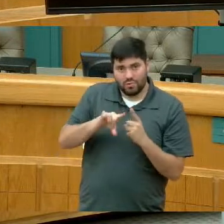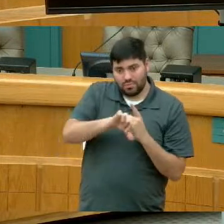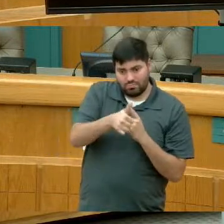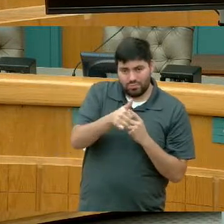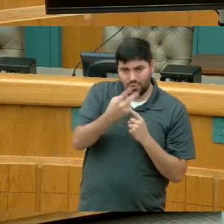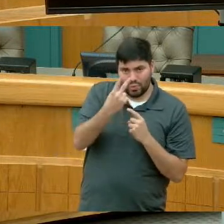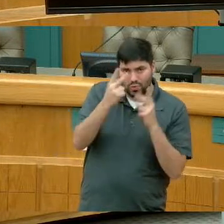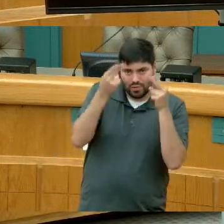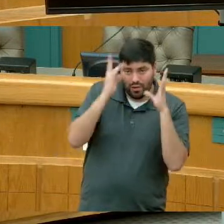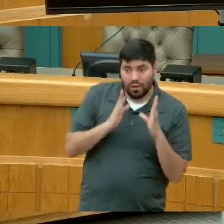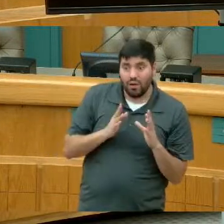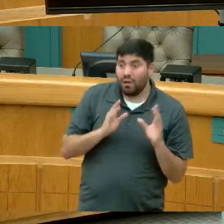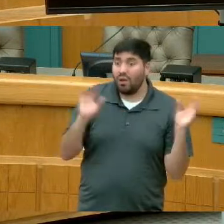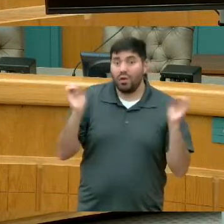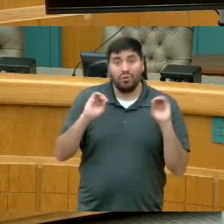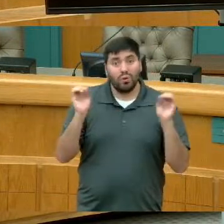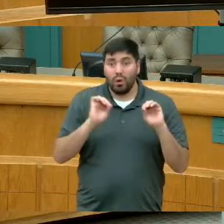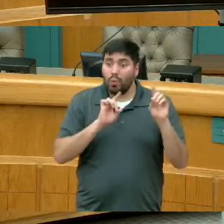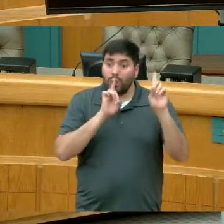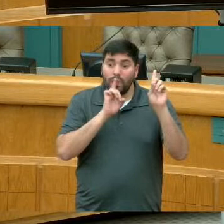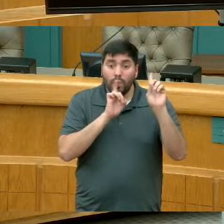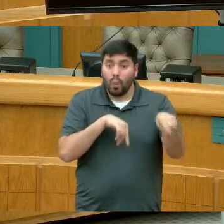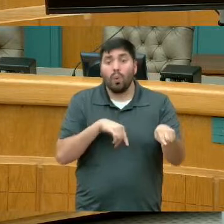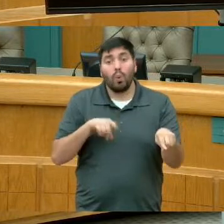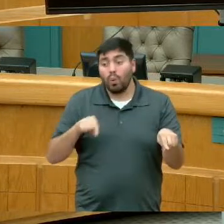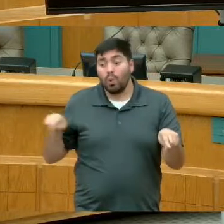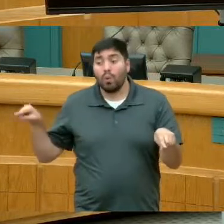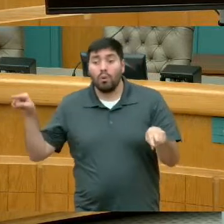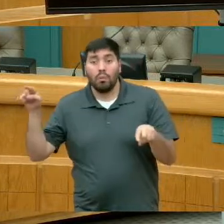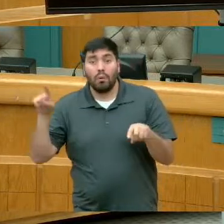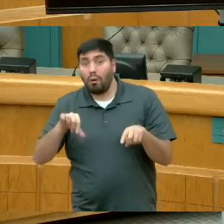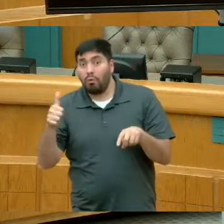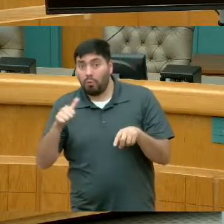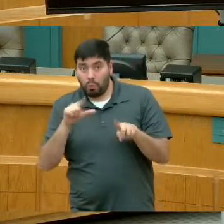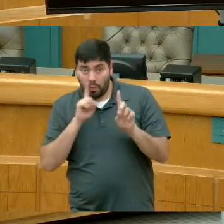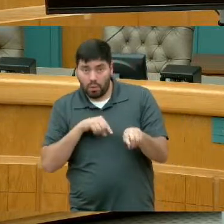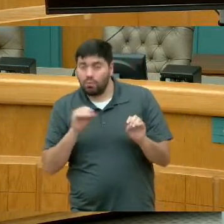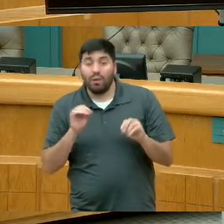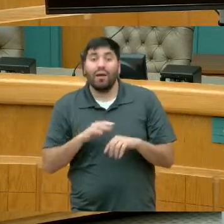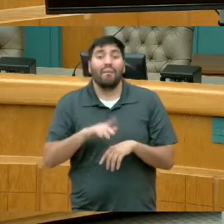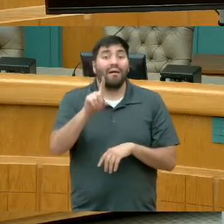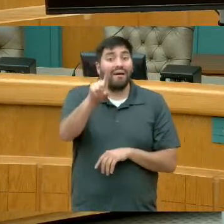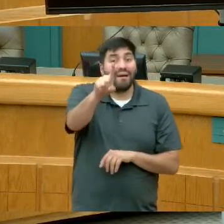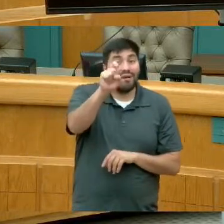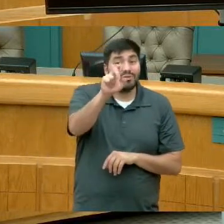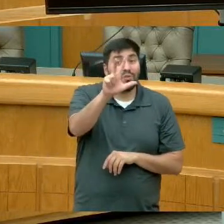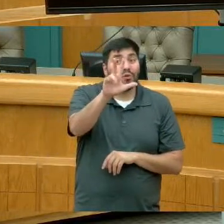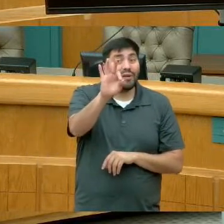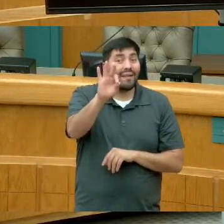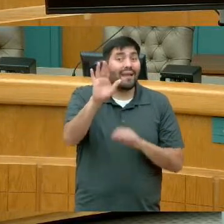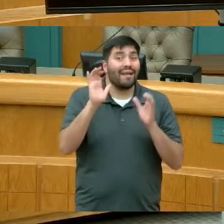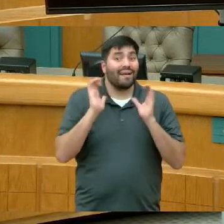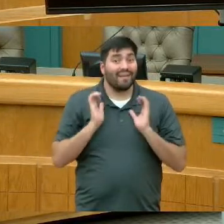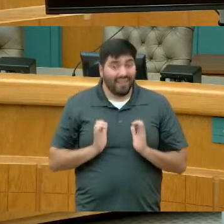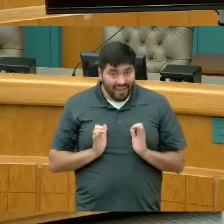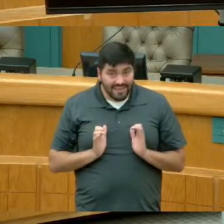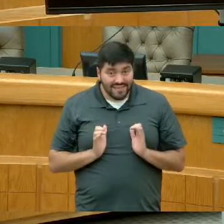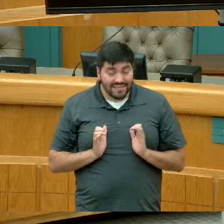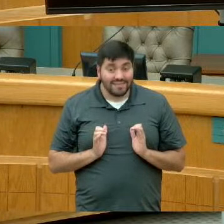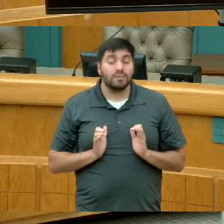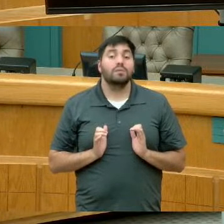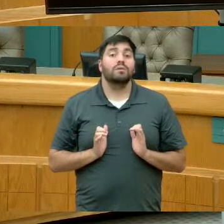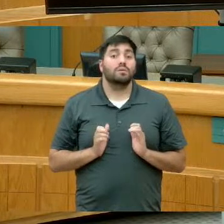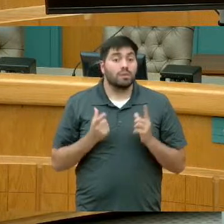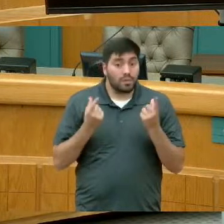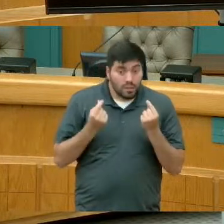stylists. None of these stylists reported any COVID-19 symptoms. A total of 139 clients were